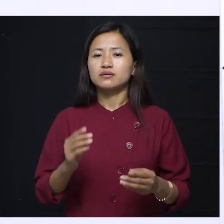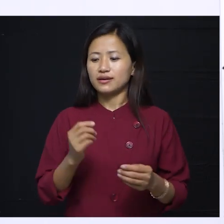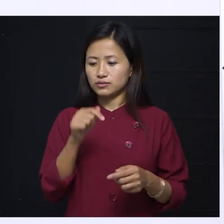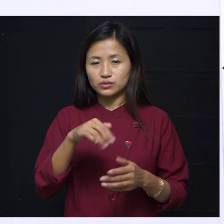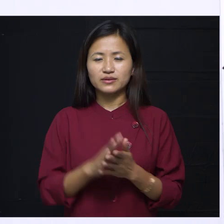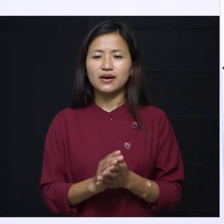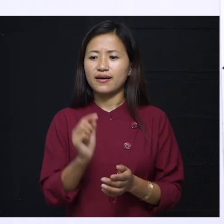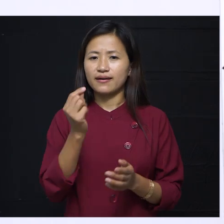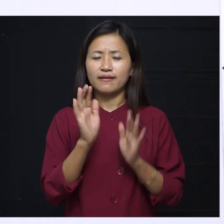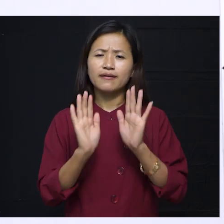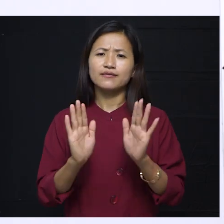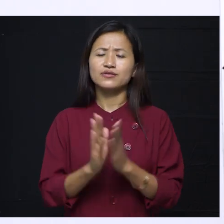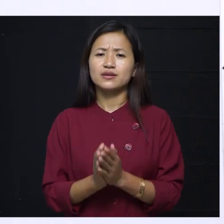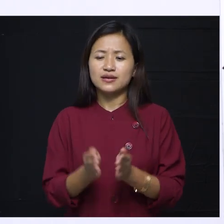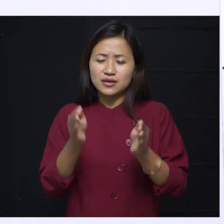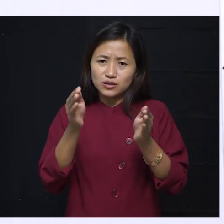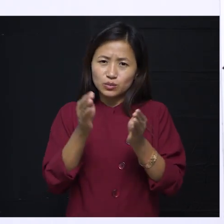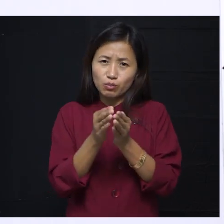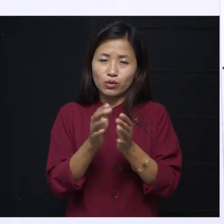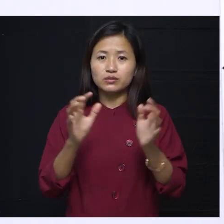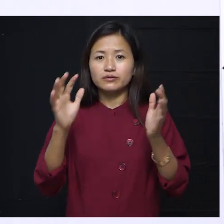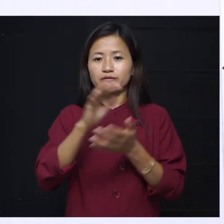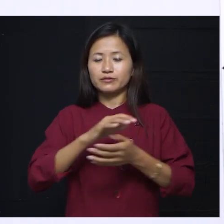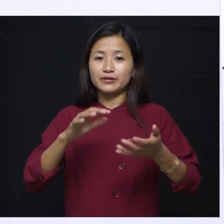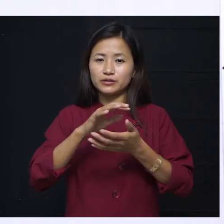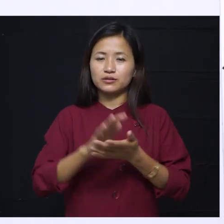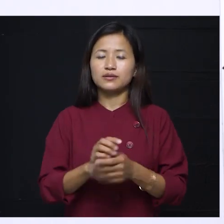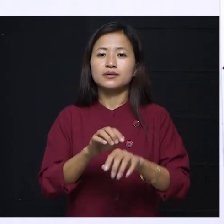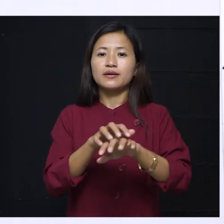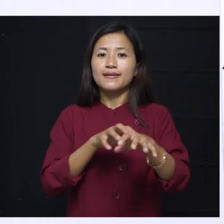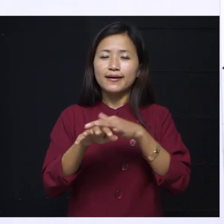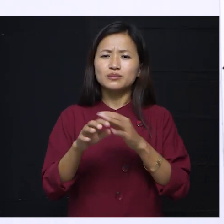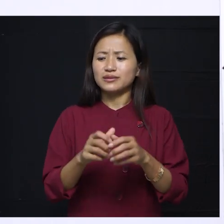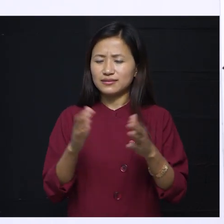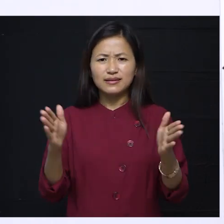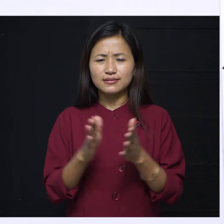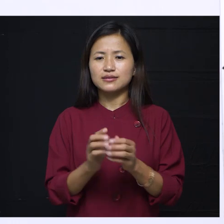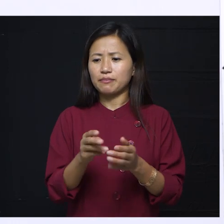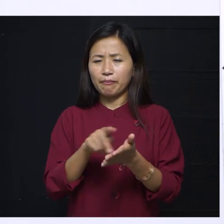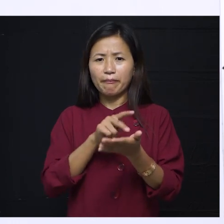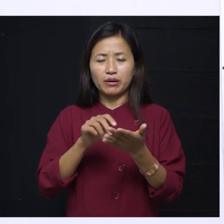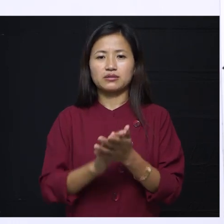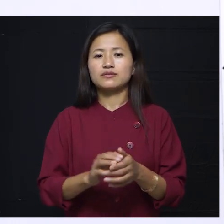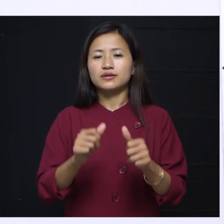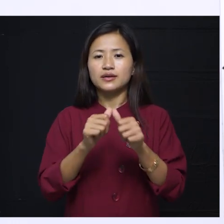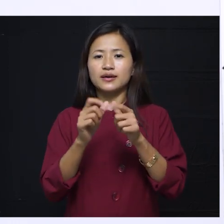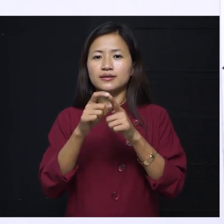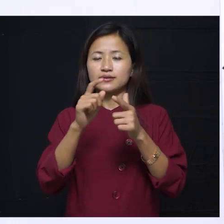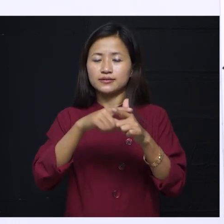creature today, See, the tiniest creature. So that can also be part of adjectives, and it falls under size